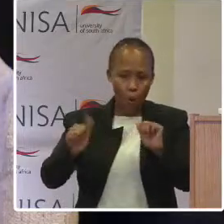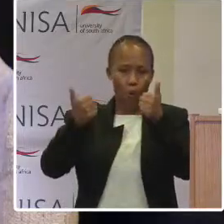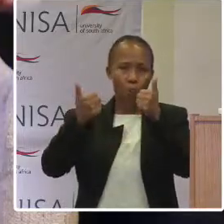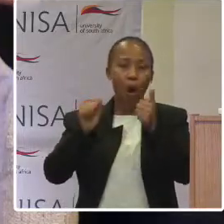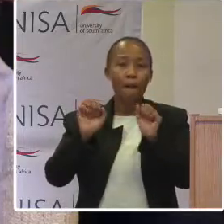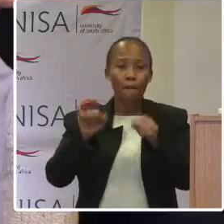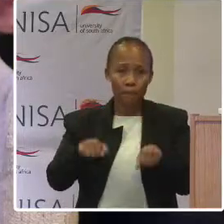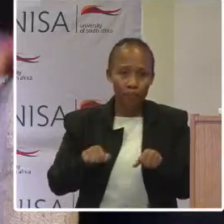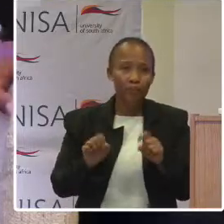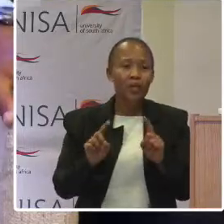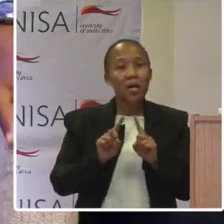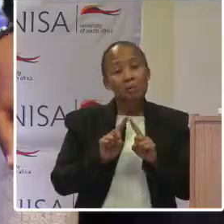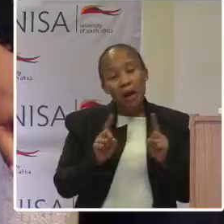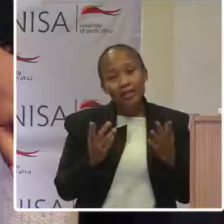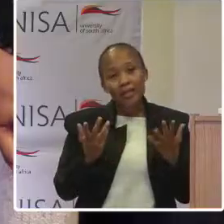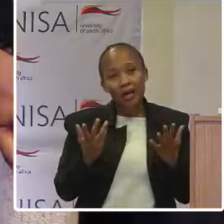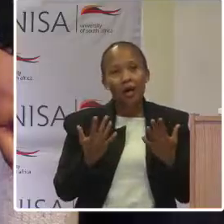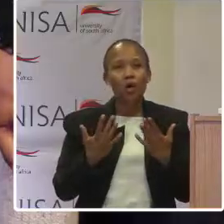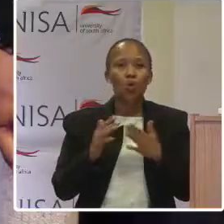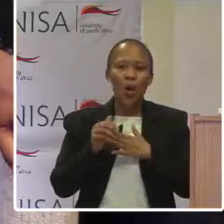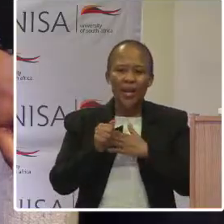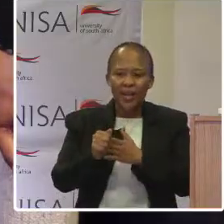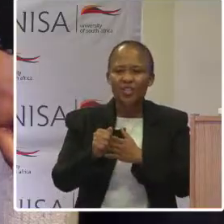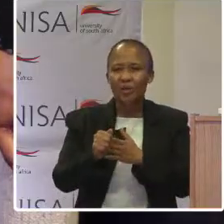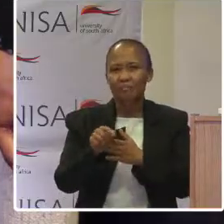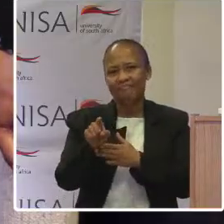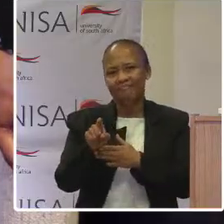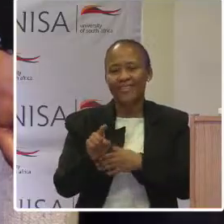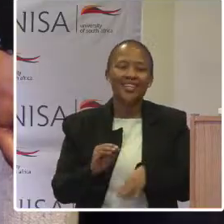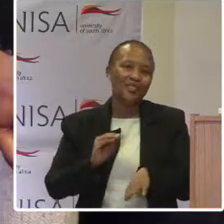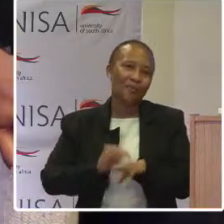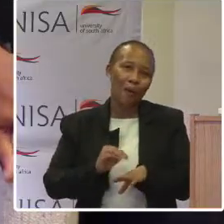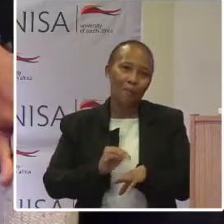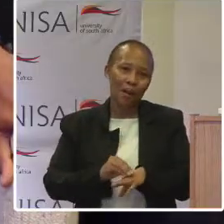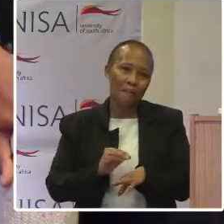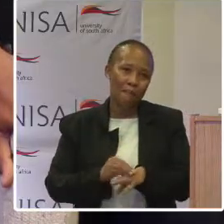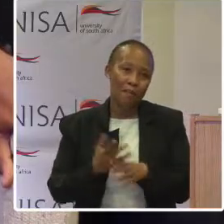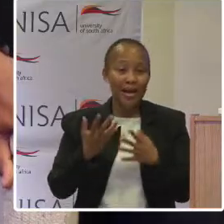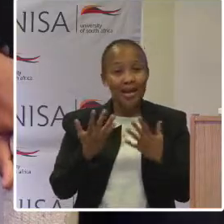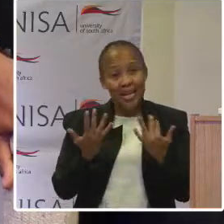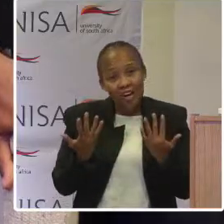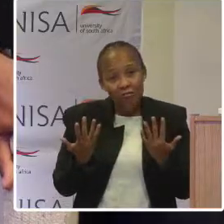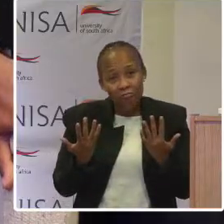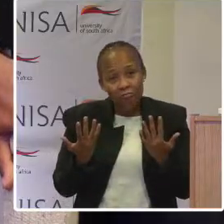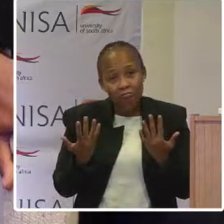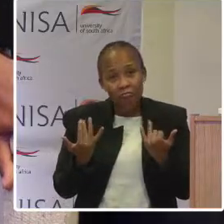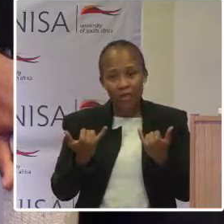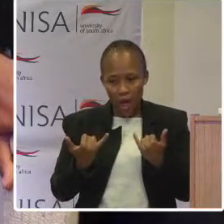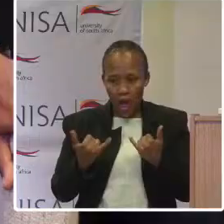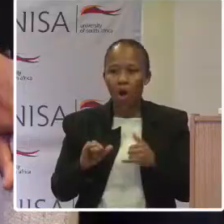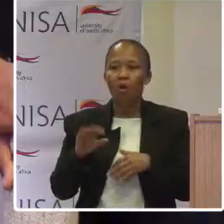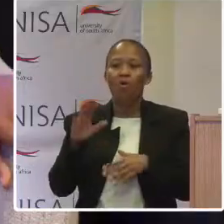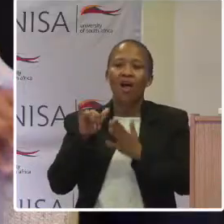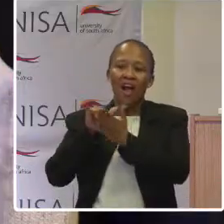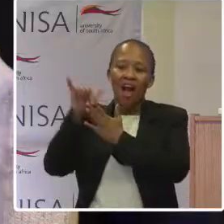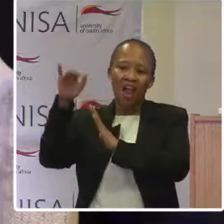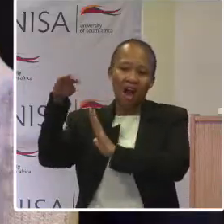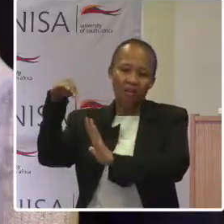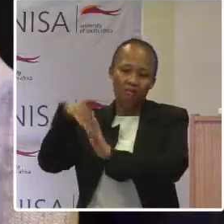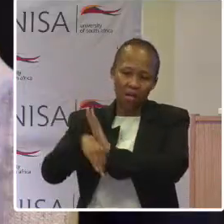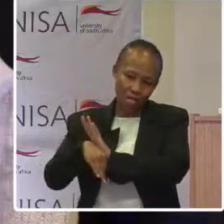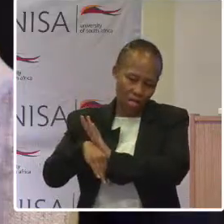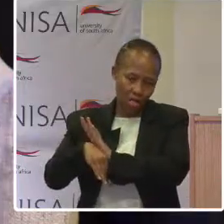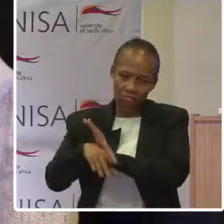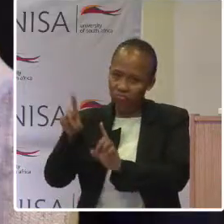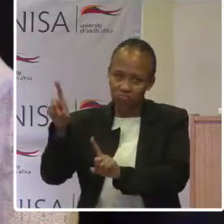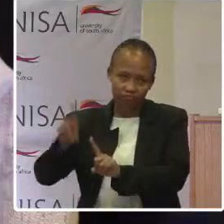leadership the problem, if I'll call it that, the airline was ran to the ground. SA Express doesn't